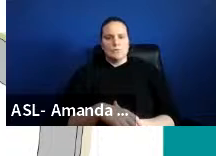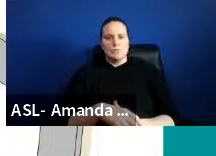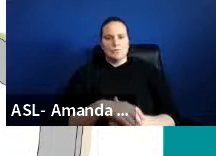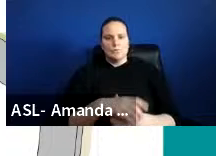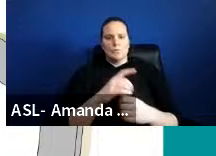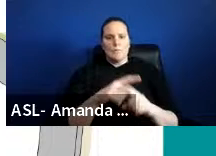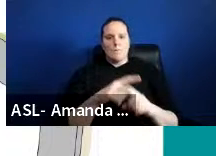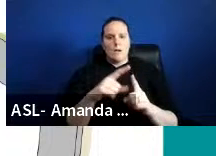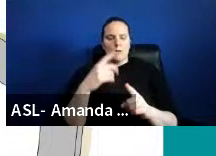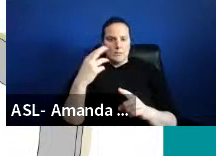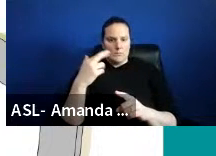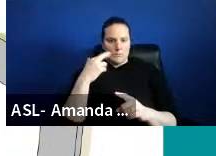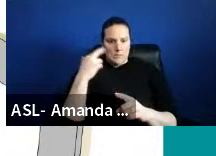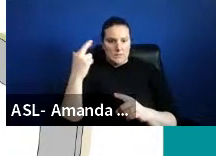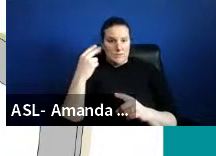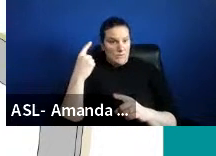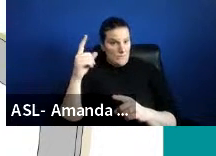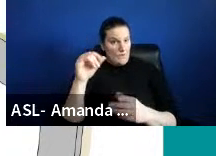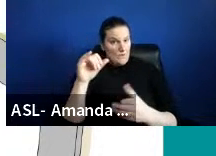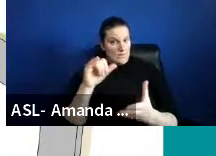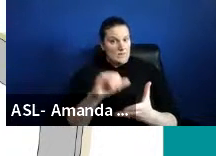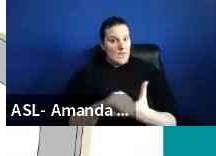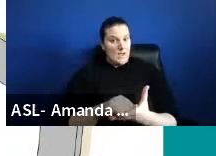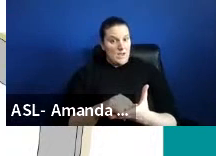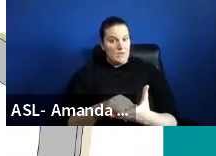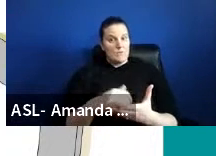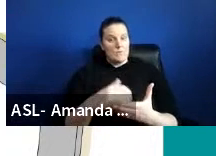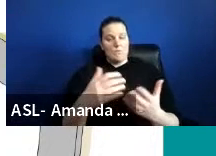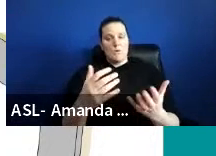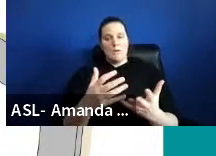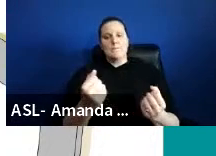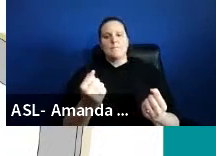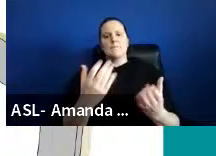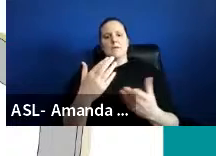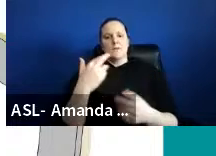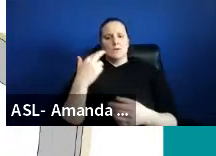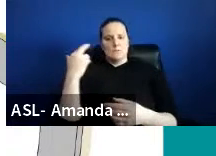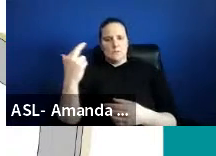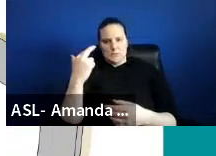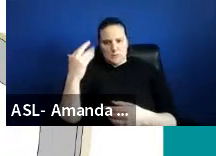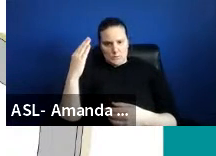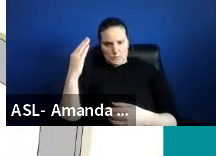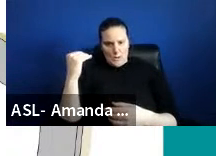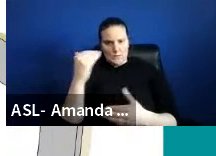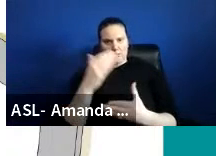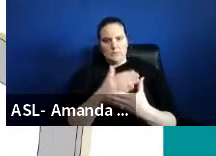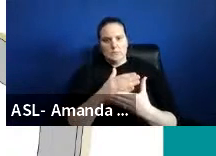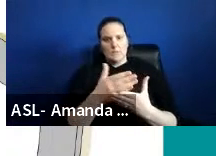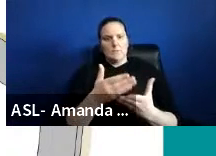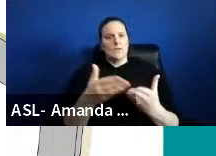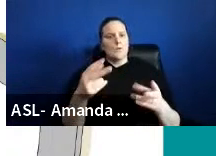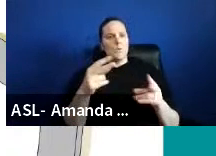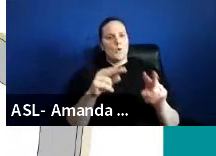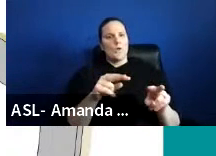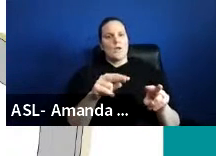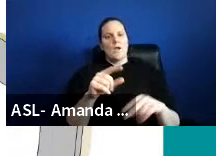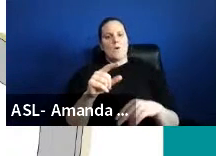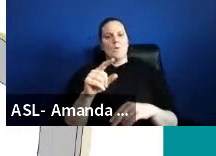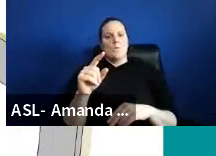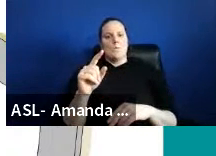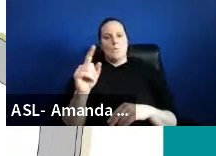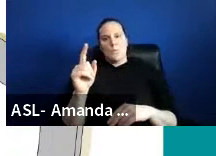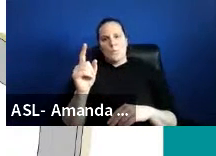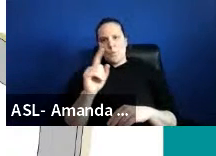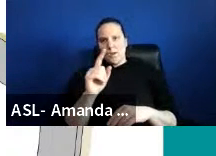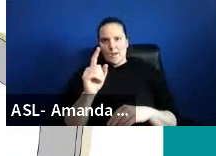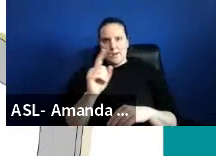the reason for that is a number of reasons. Some of the things we're looking at is where are, of course,